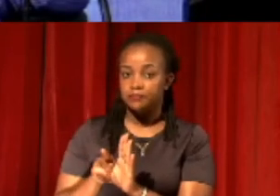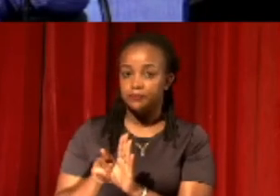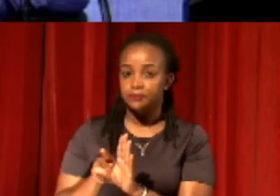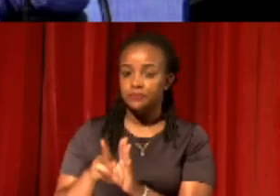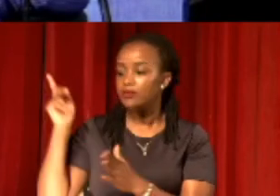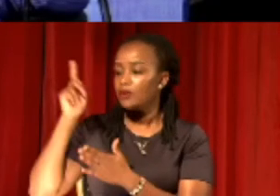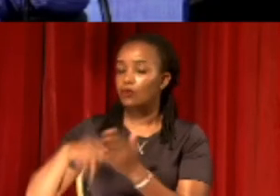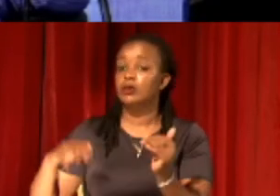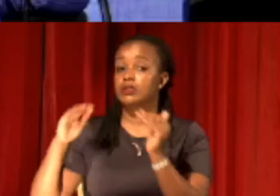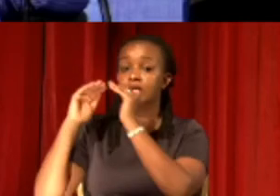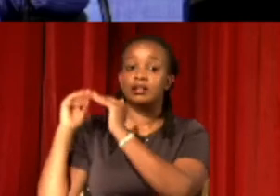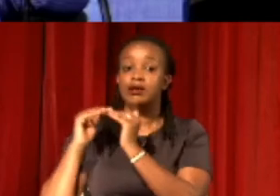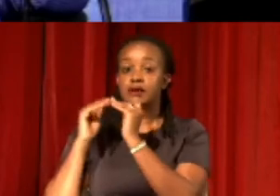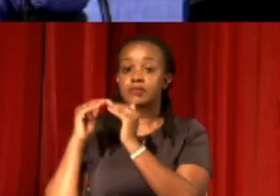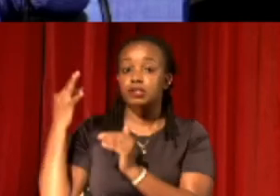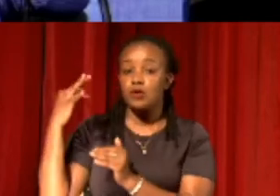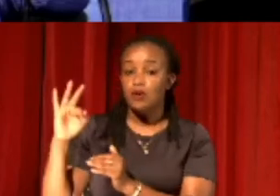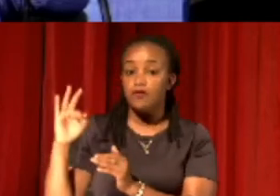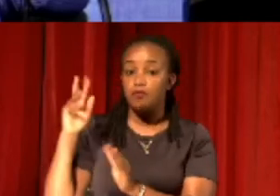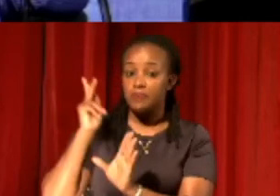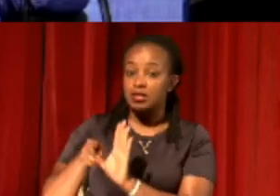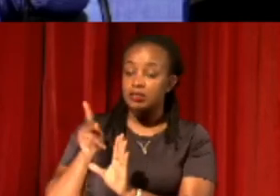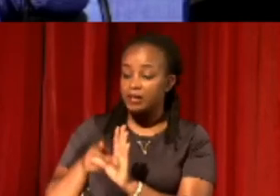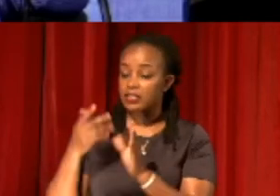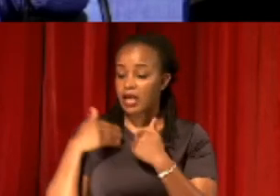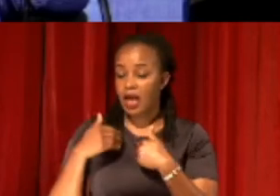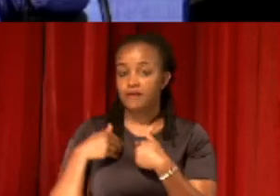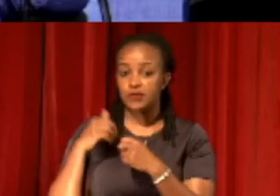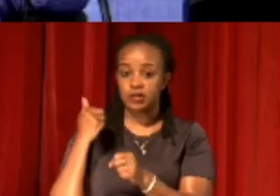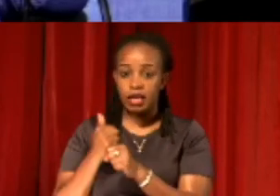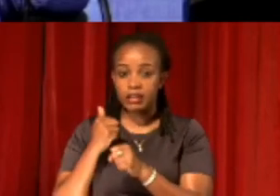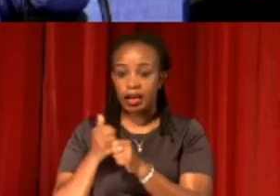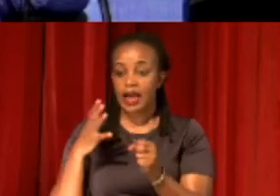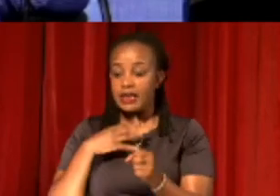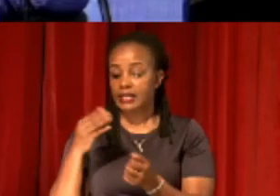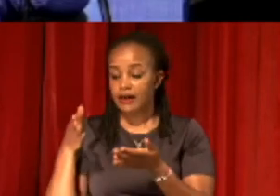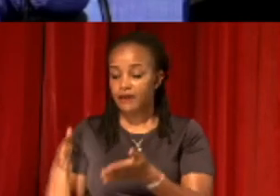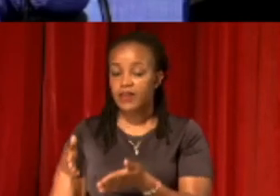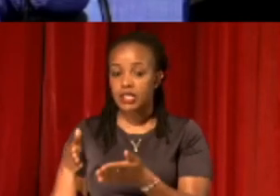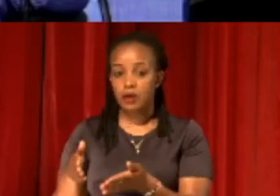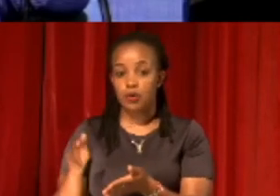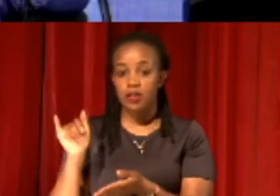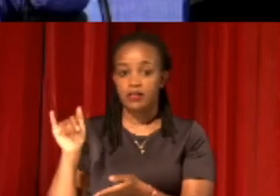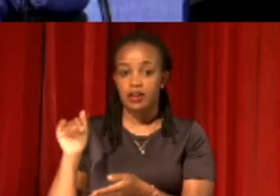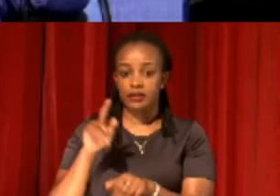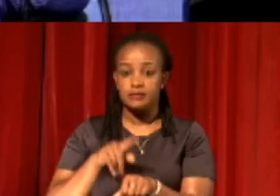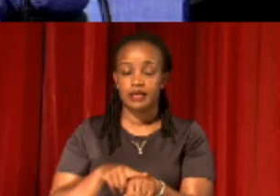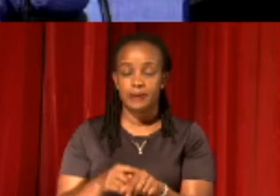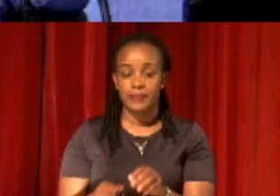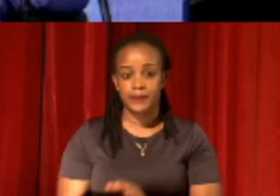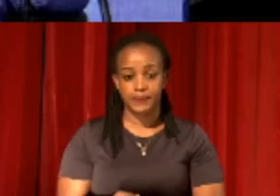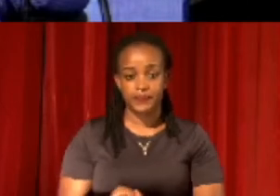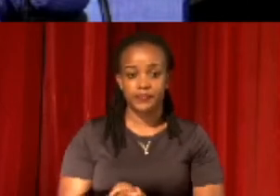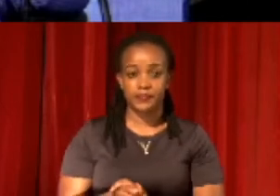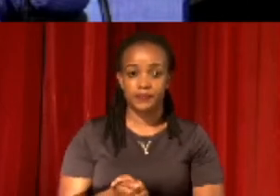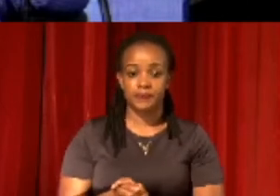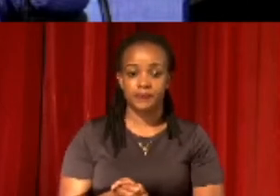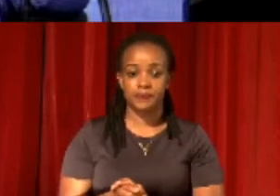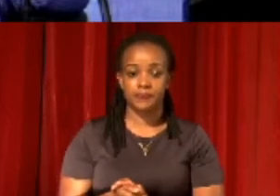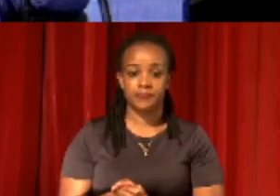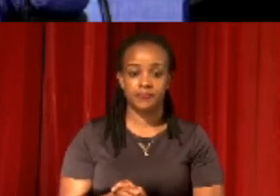what level of participation is there? Has there been, and is there available at this policy level for the document that's with the PSS?